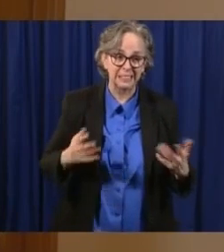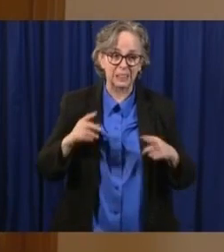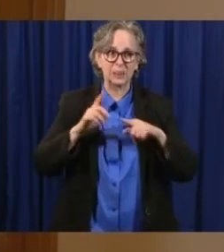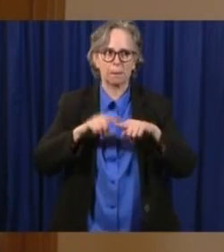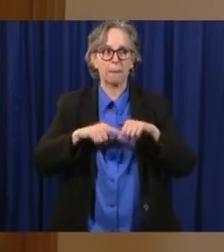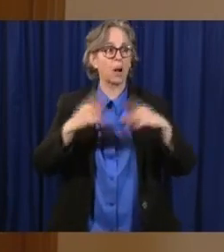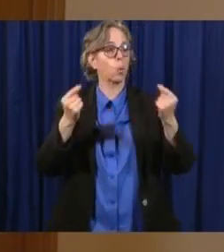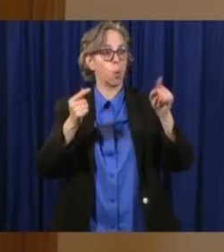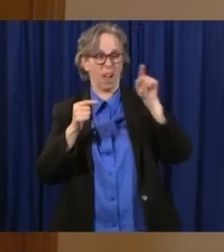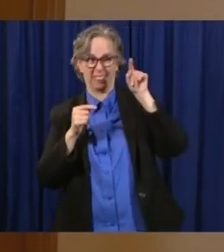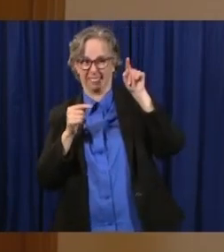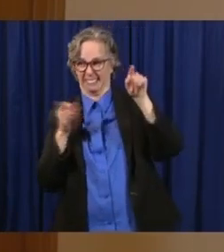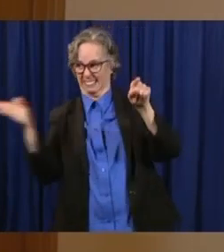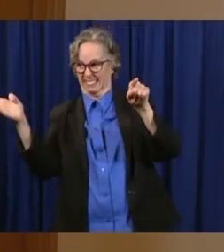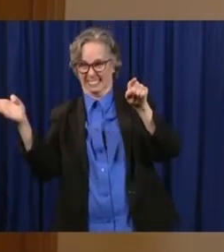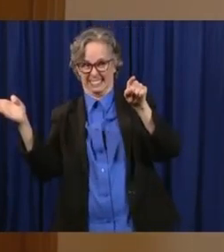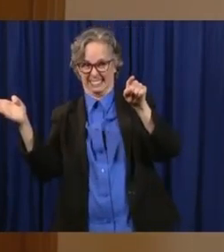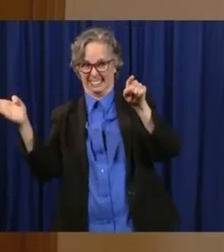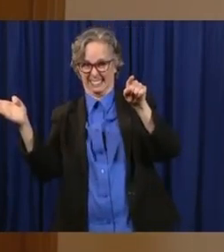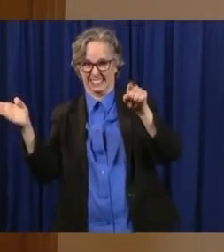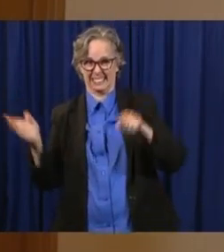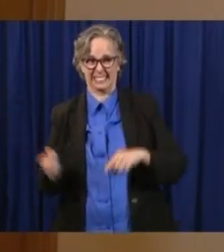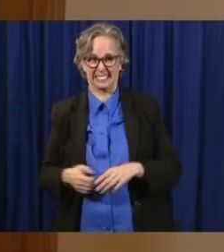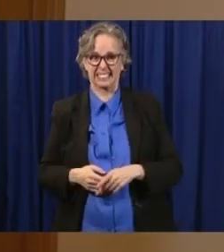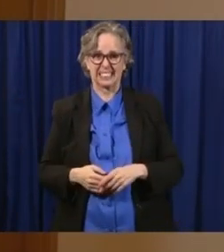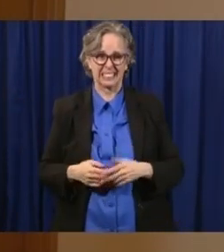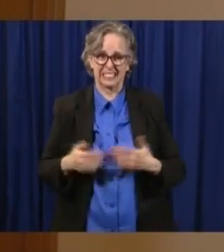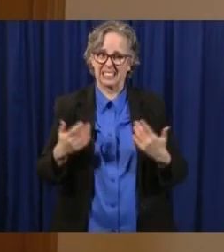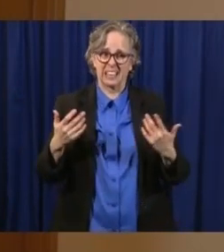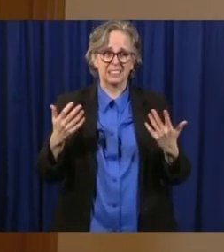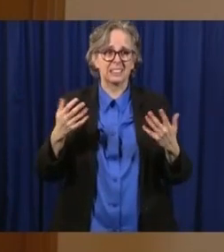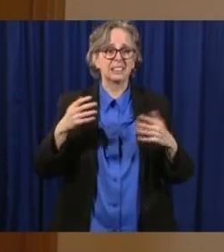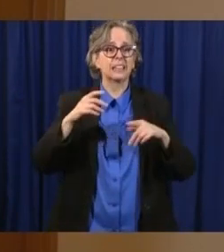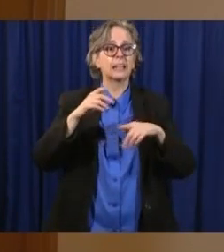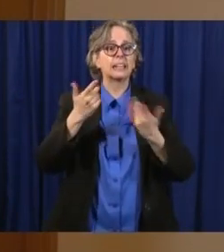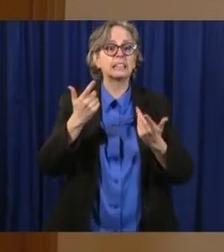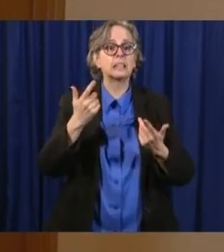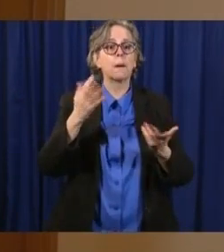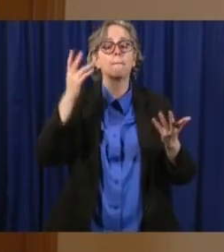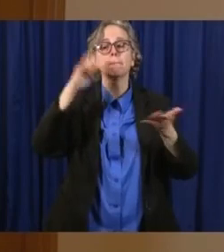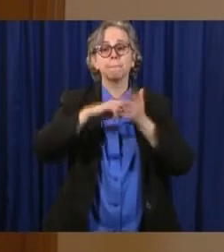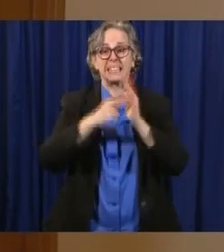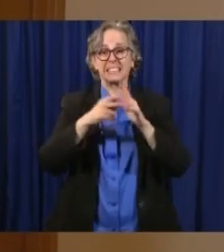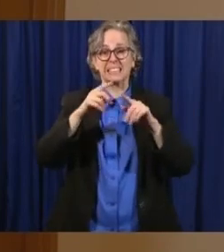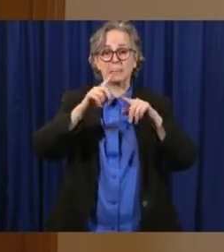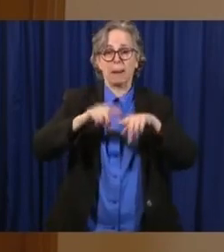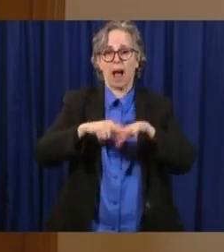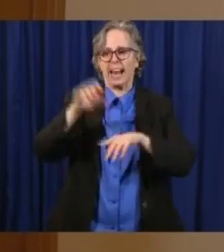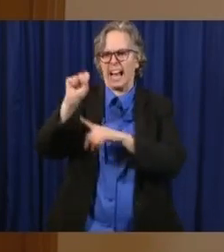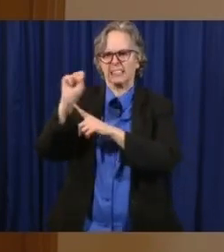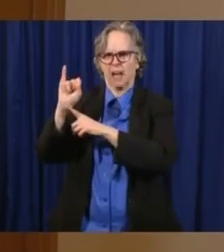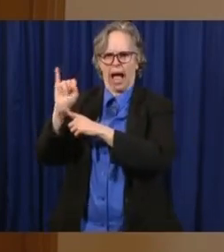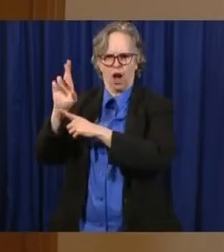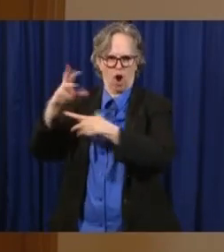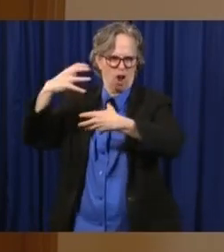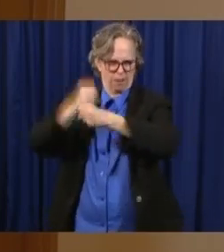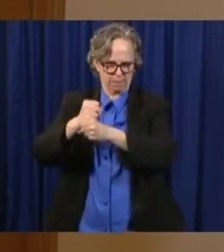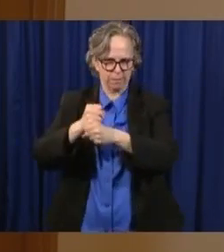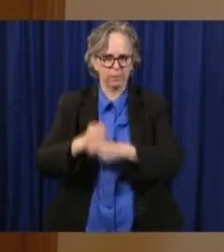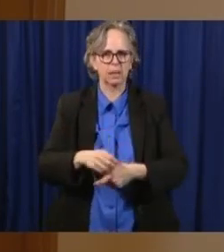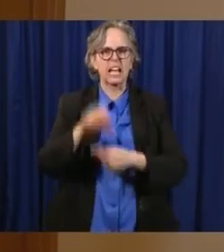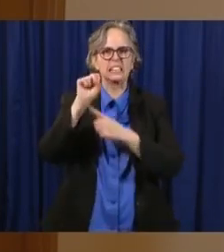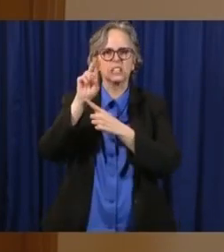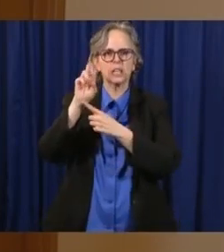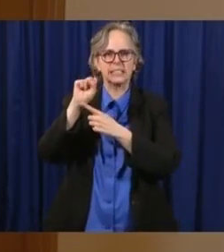for you here. It's all based on susceptible people. It's called SIR modeling. Susceptible,